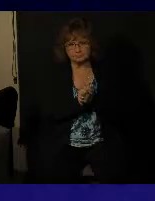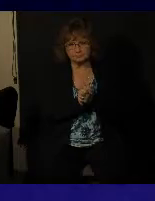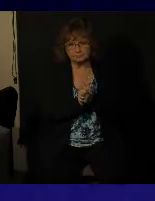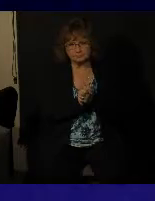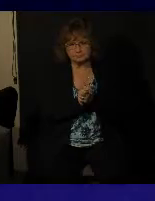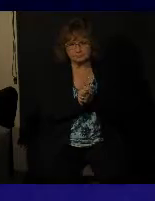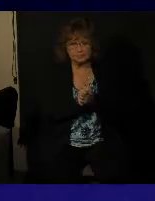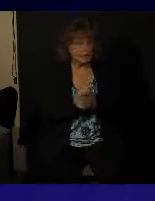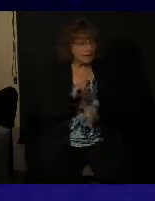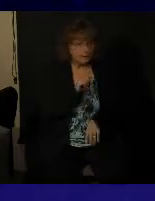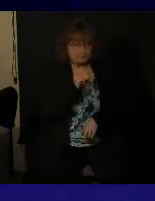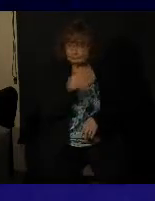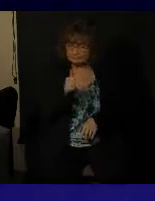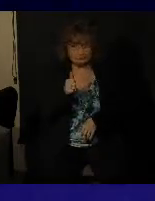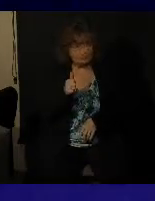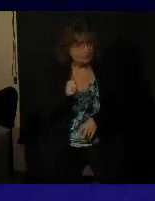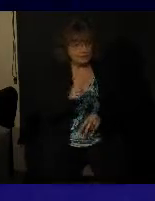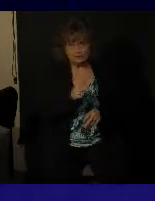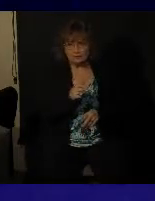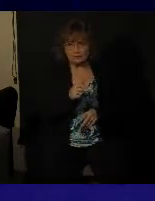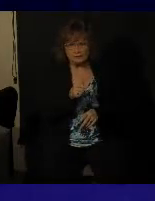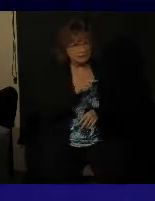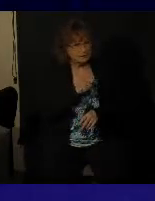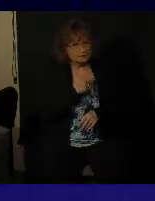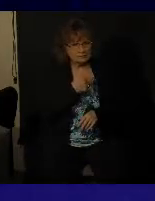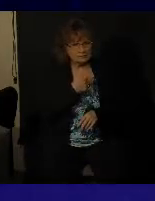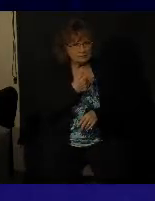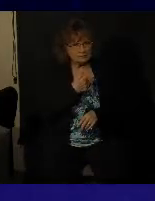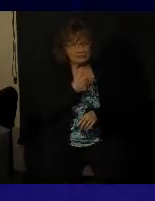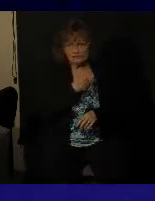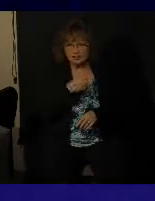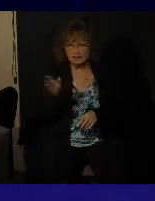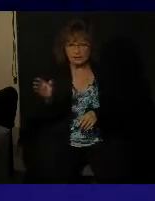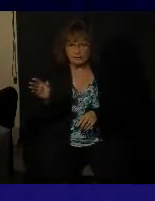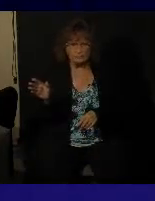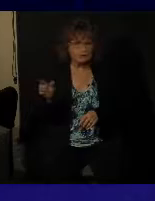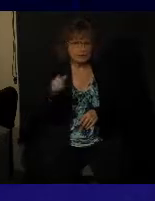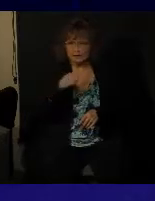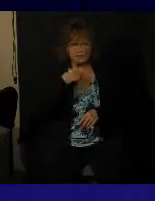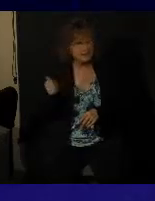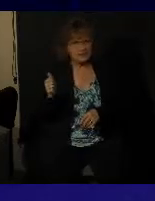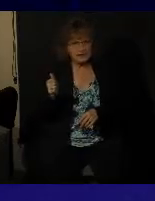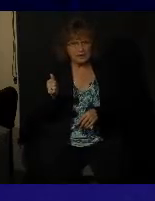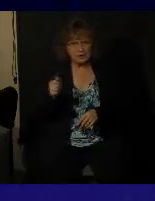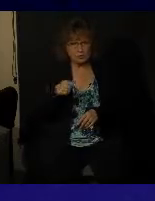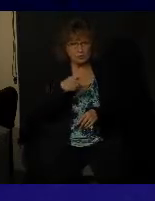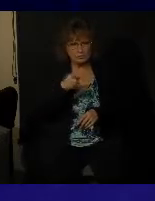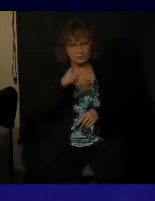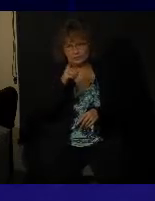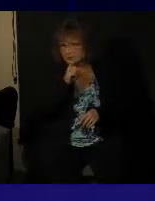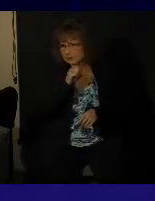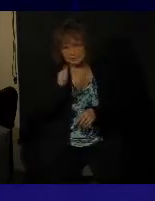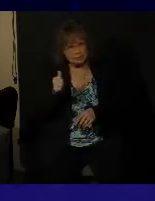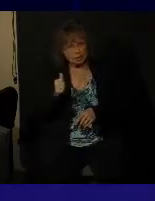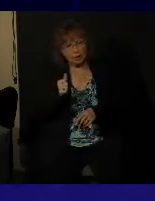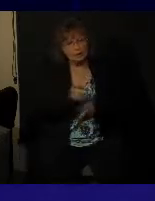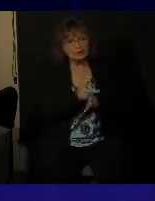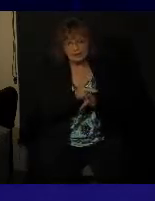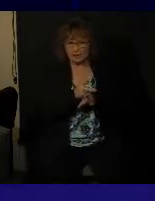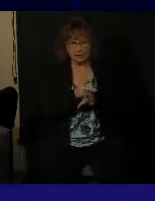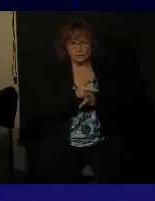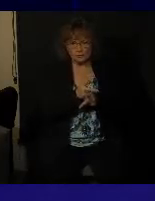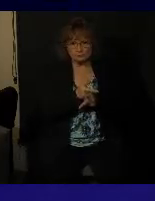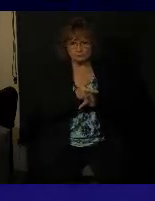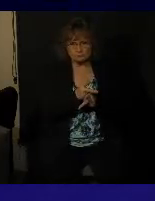I didn't care. I started not caring. I started even letting my grades drop to D's and F's and not passing my classes.